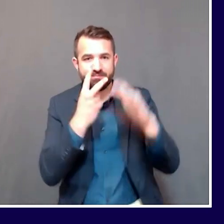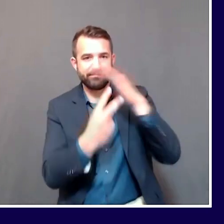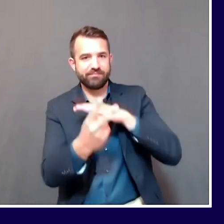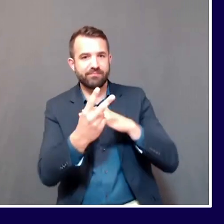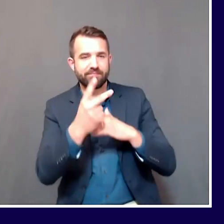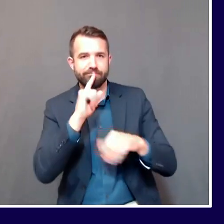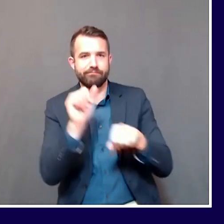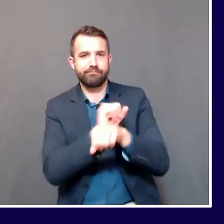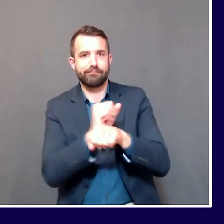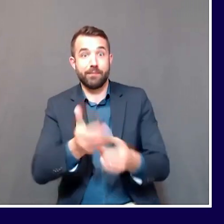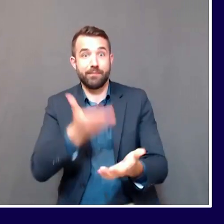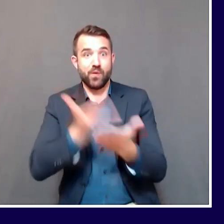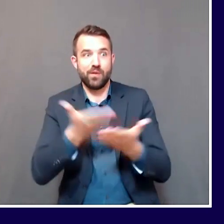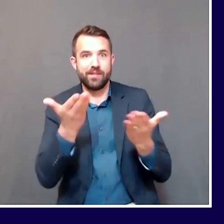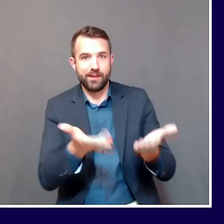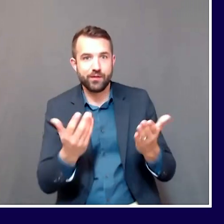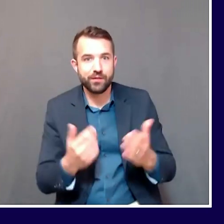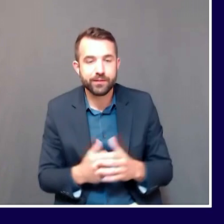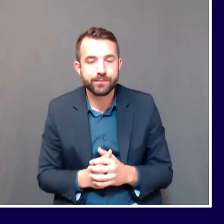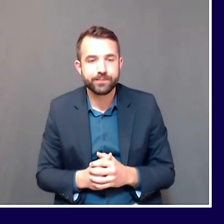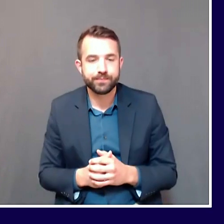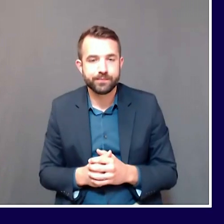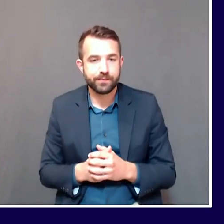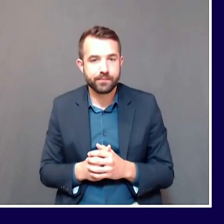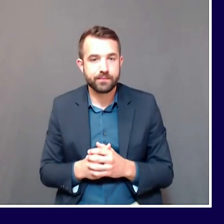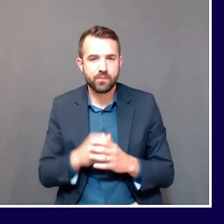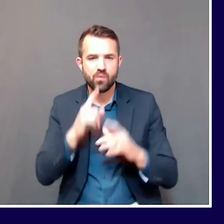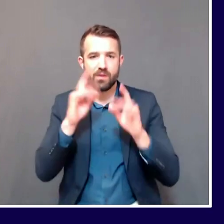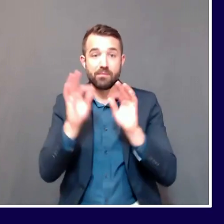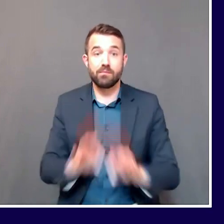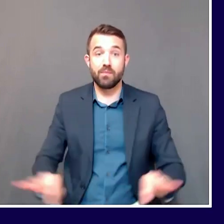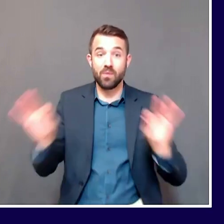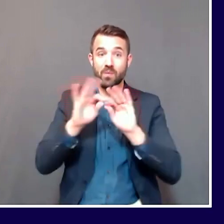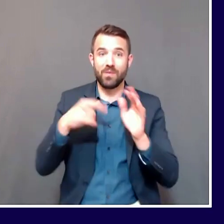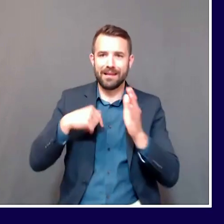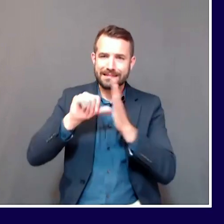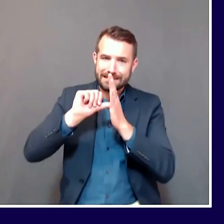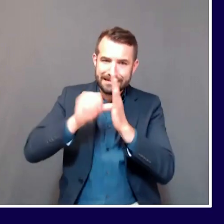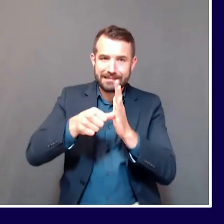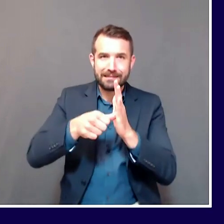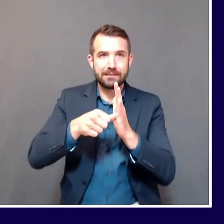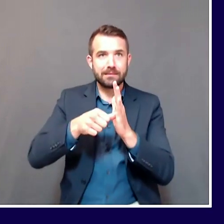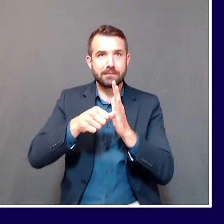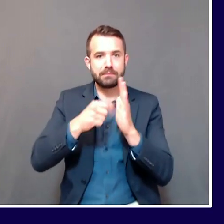out. There's one important note that I would urge everyone to bear